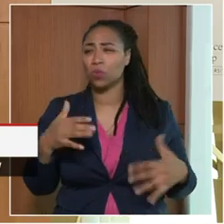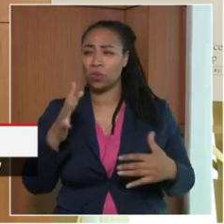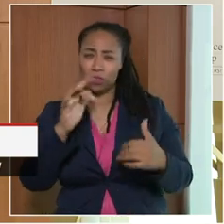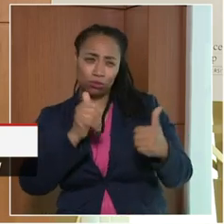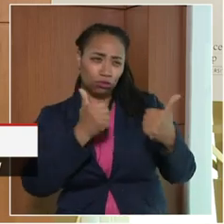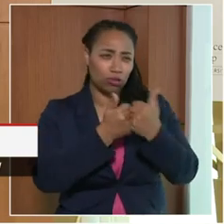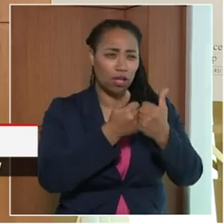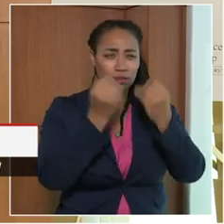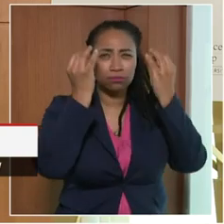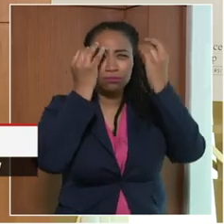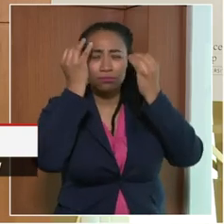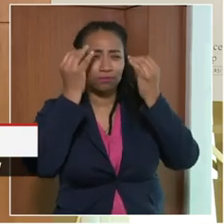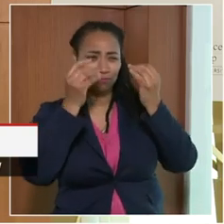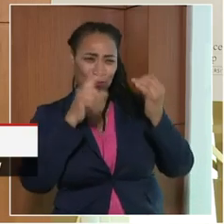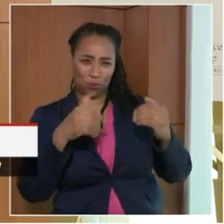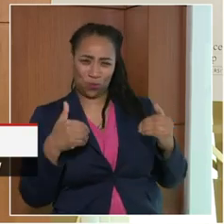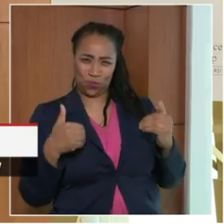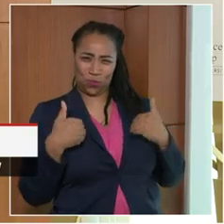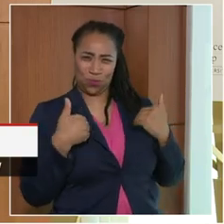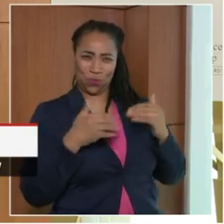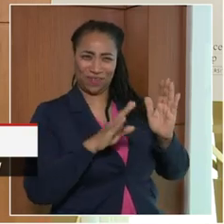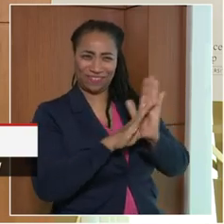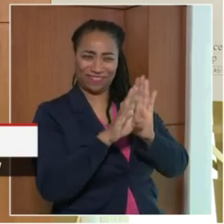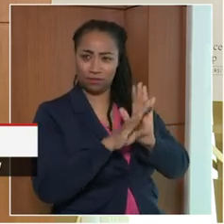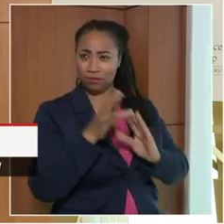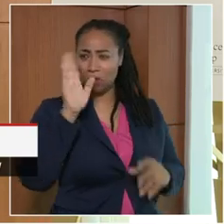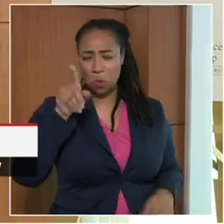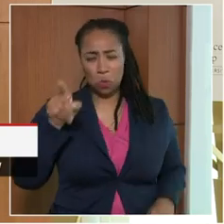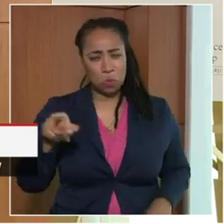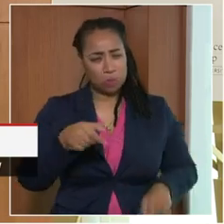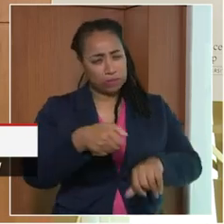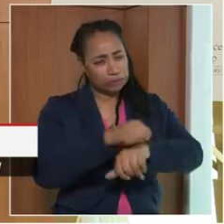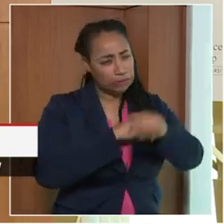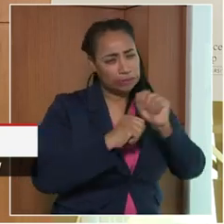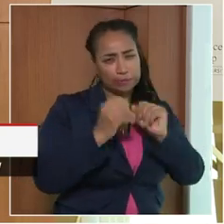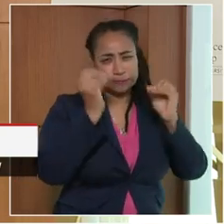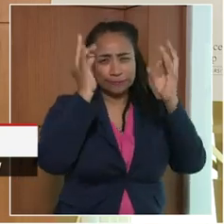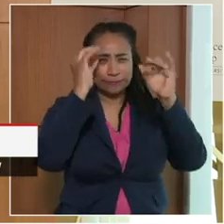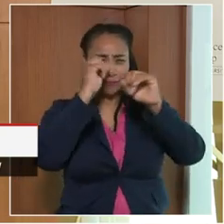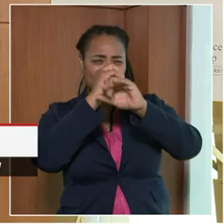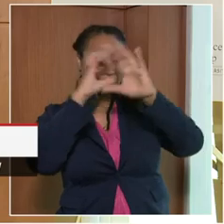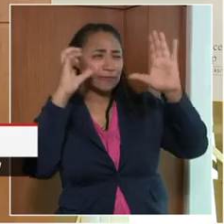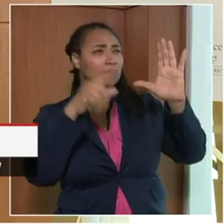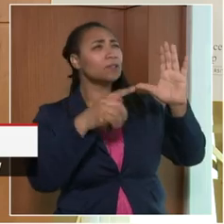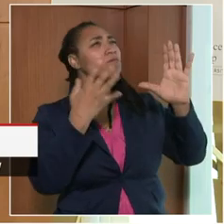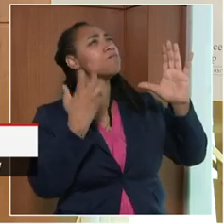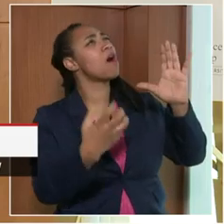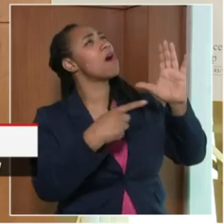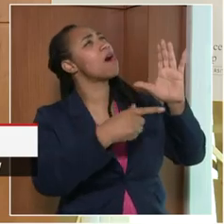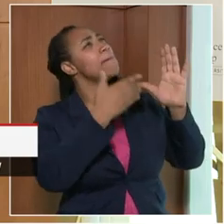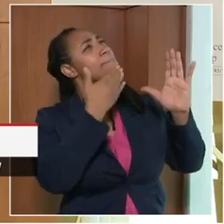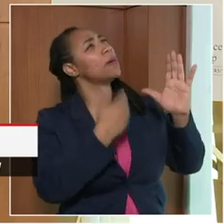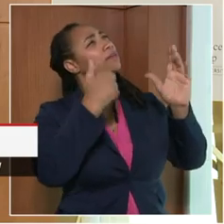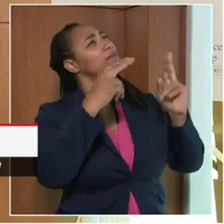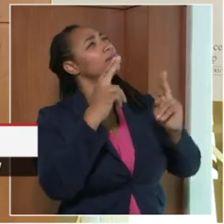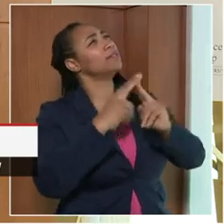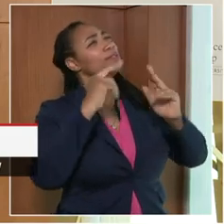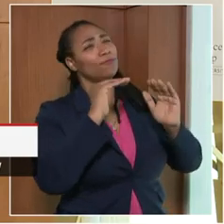better, to do better, to go and be better for others. To my 29